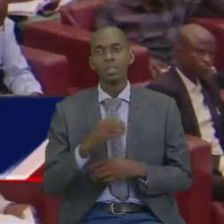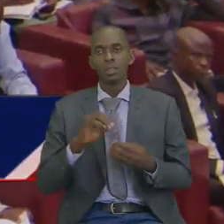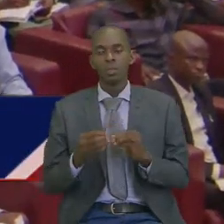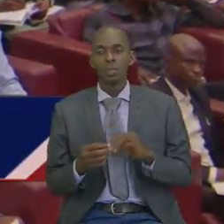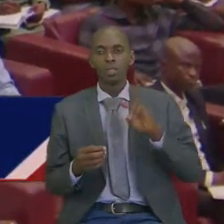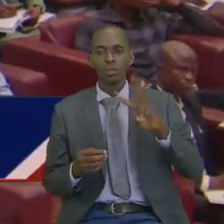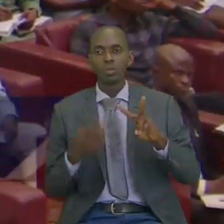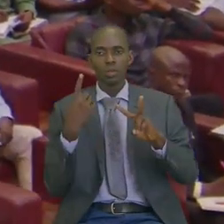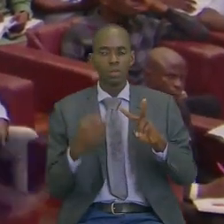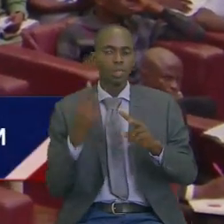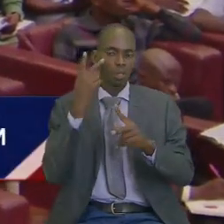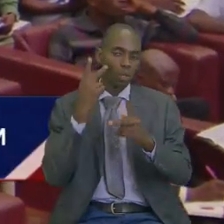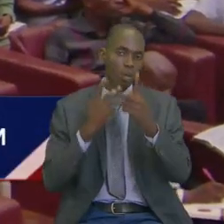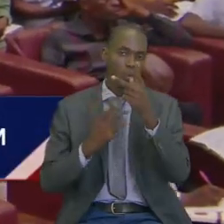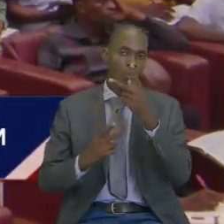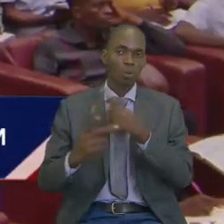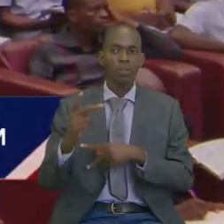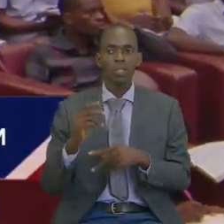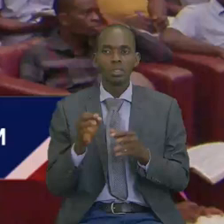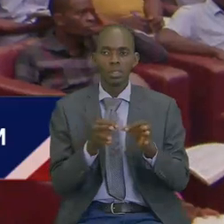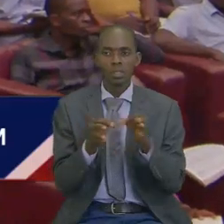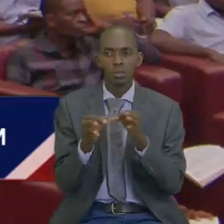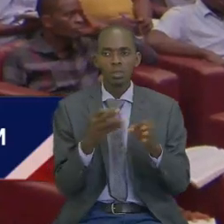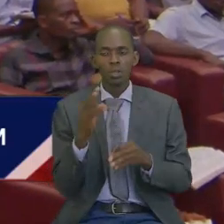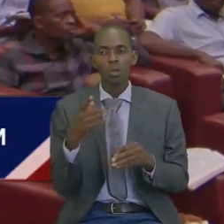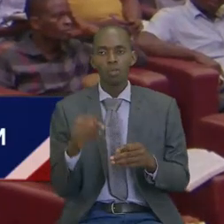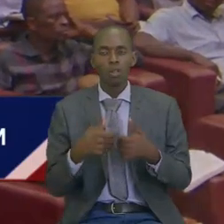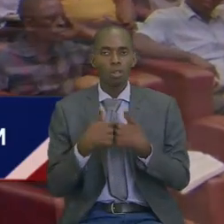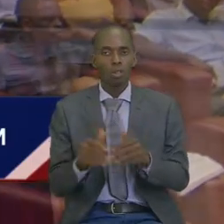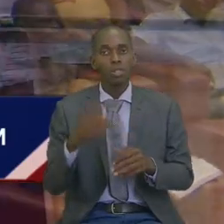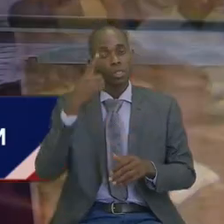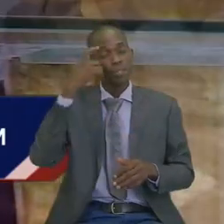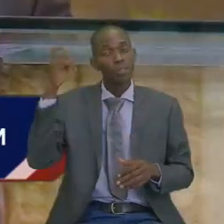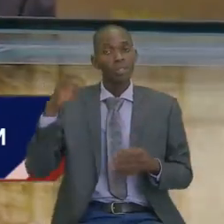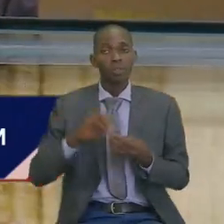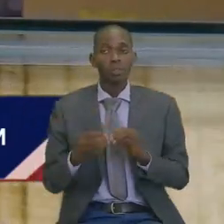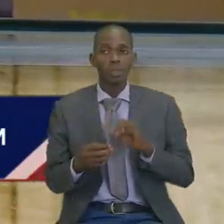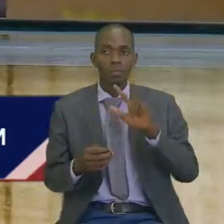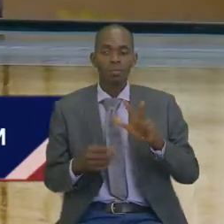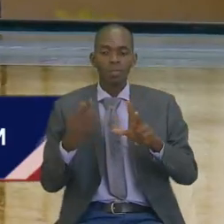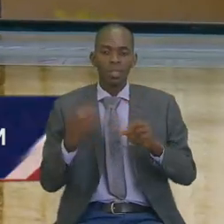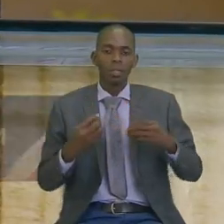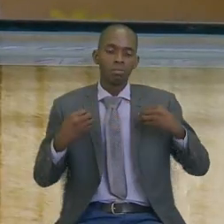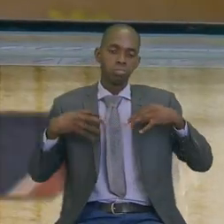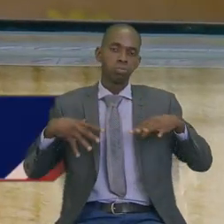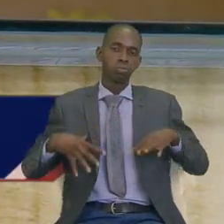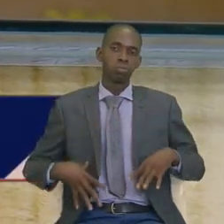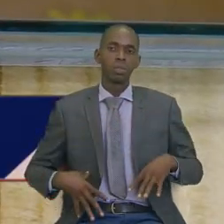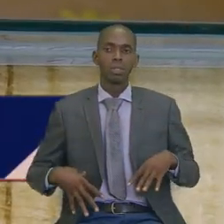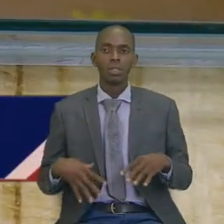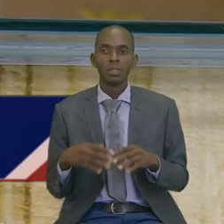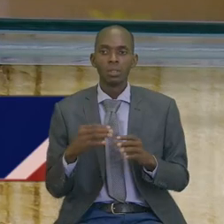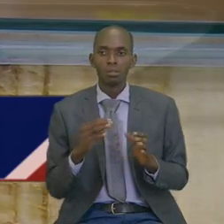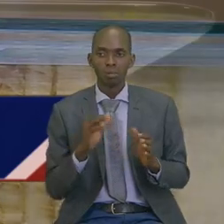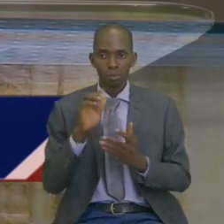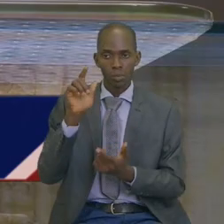the prophet's description of the lost dream. And then number three, the perplexing decline